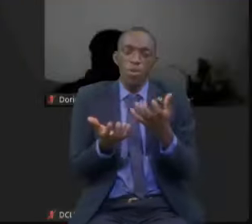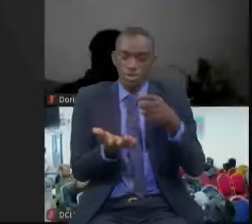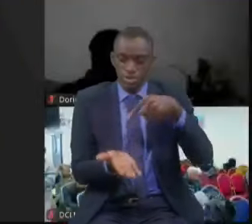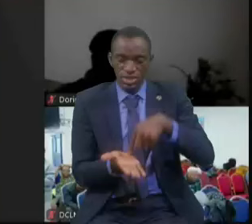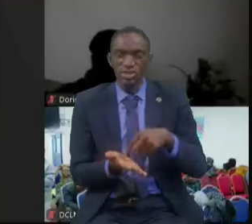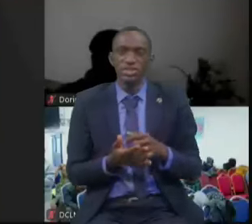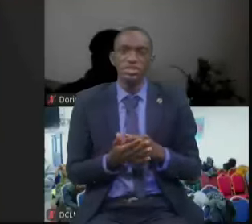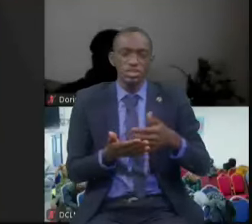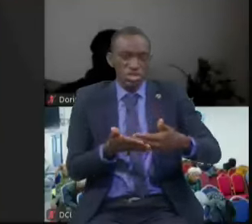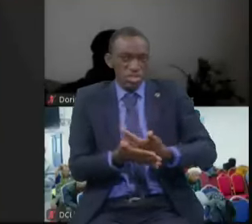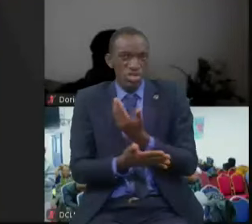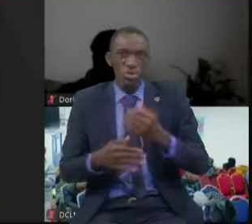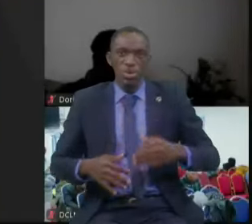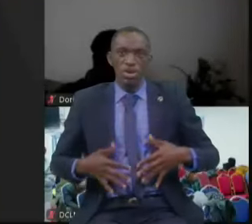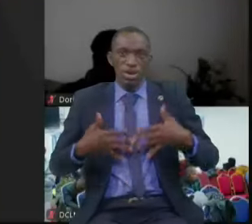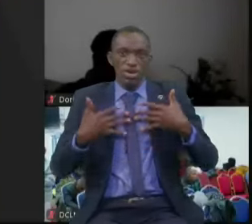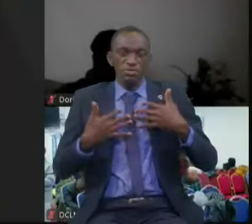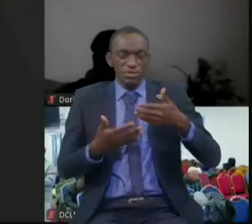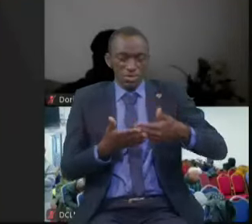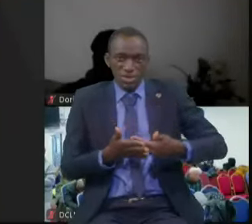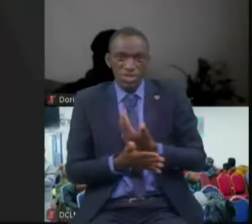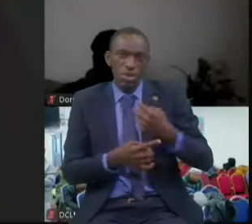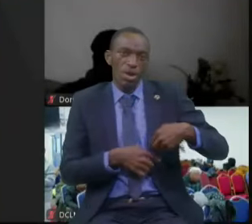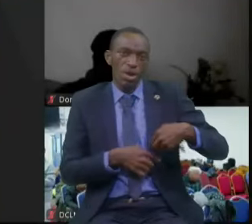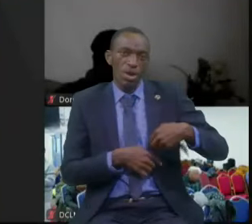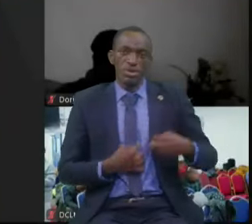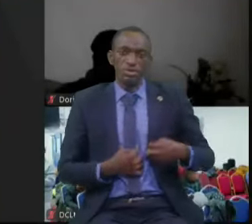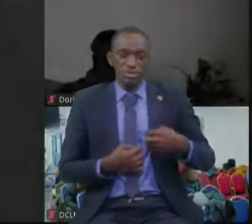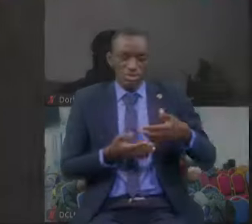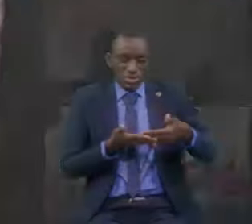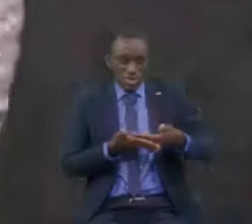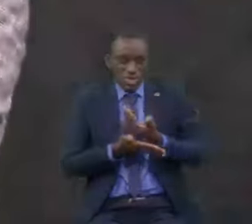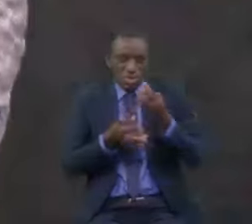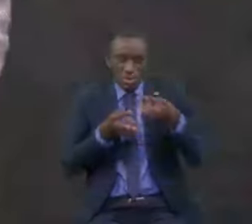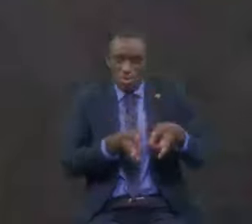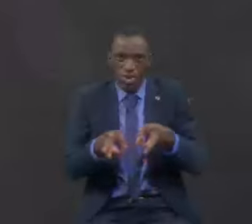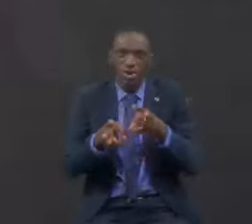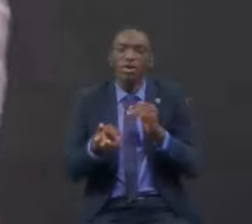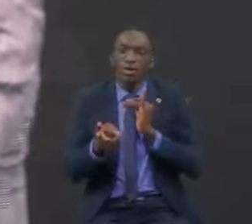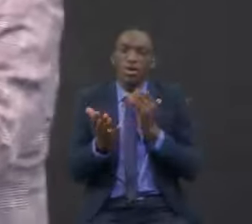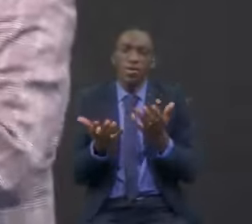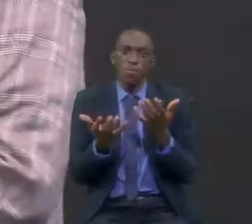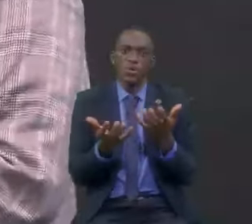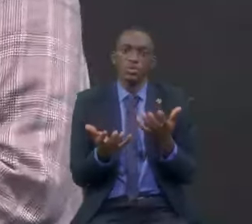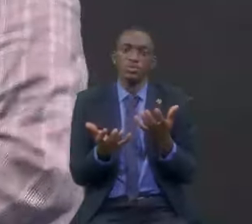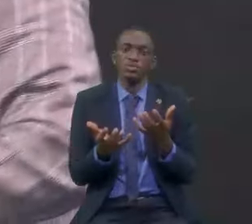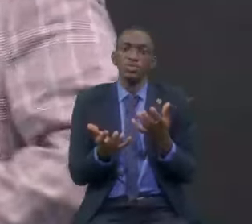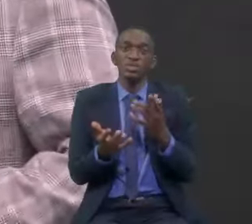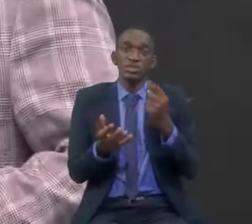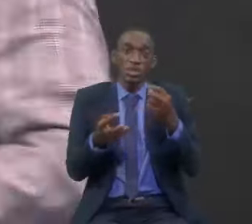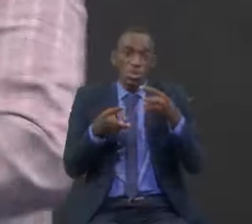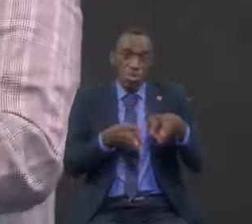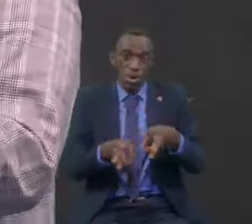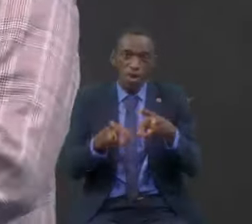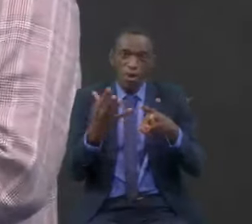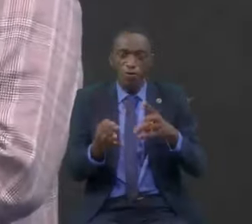life this new Direction this new way and the way of the new creature